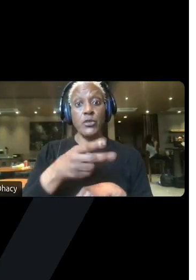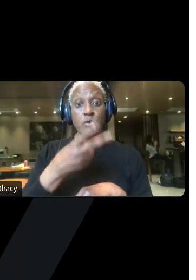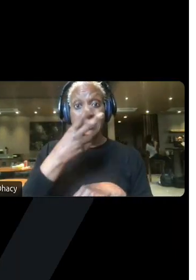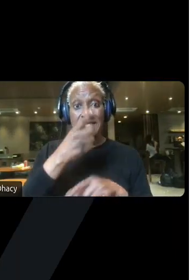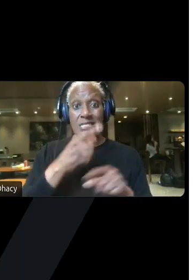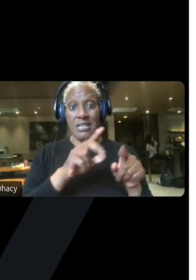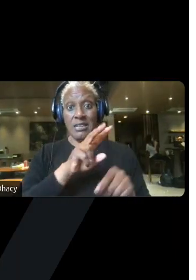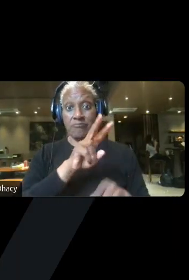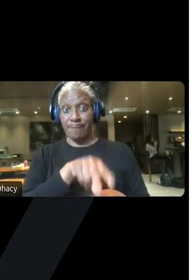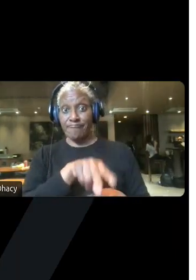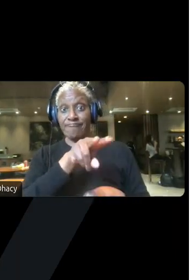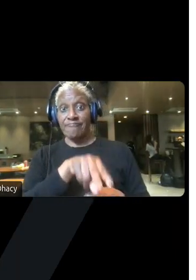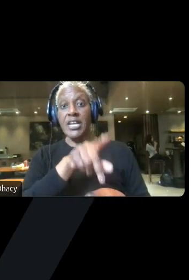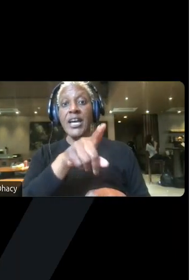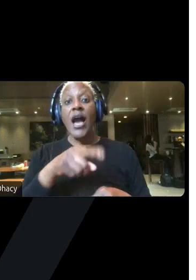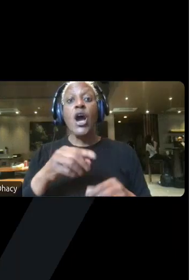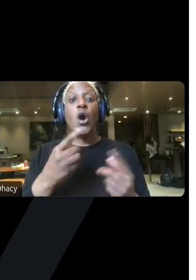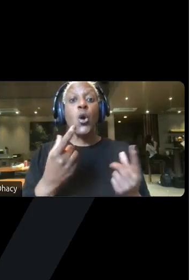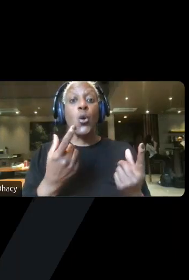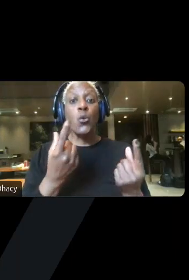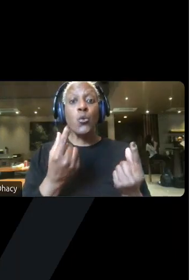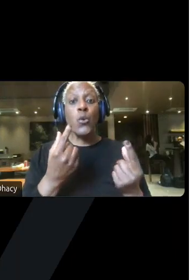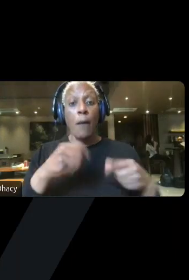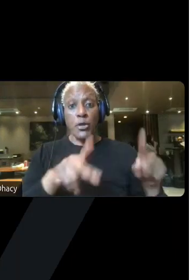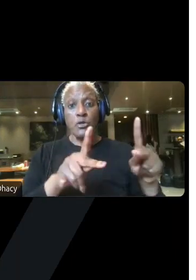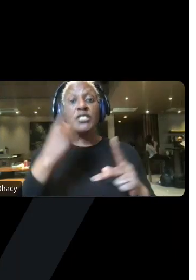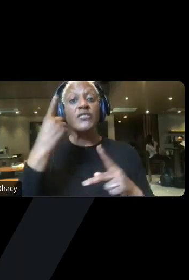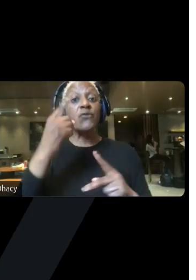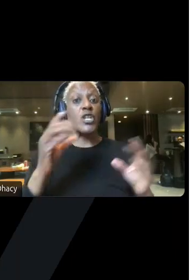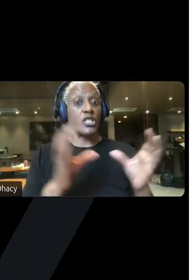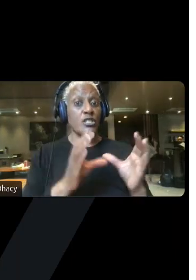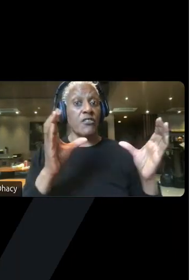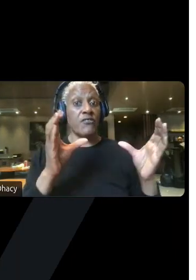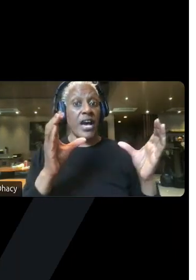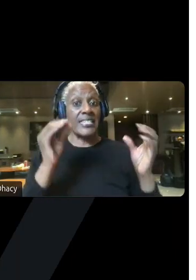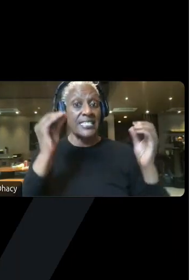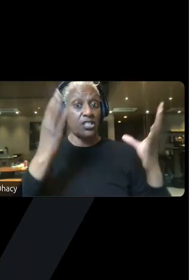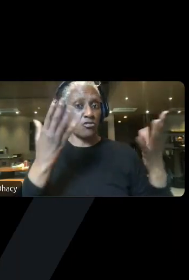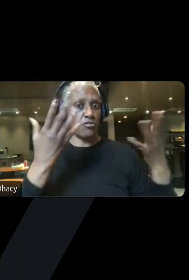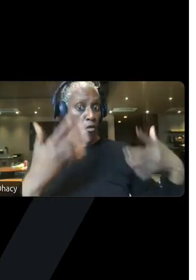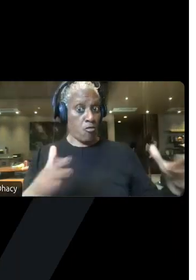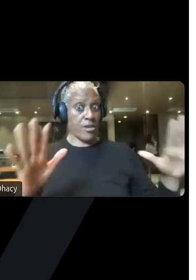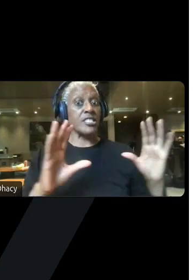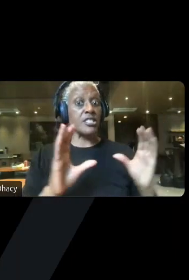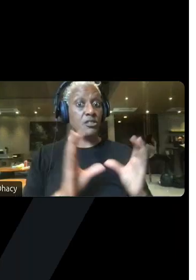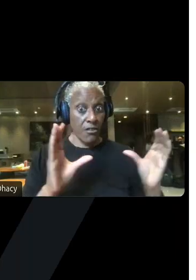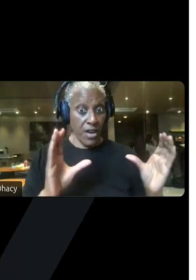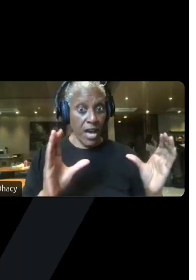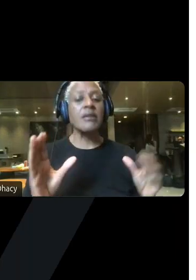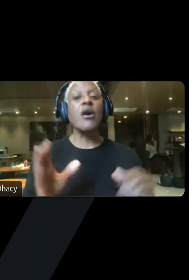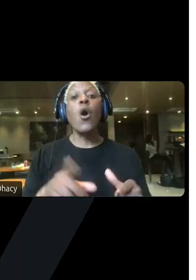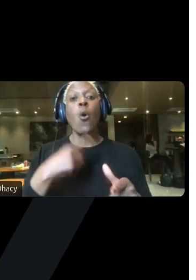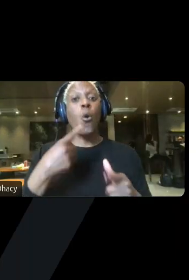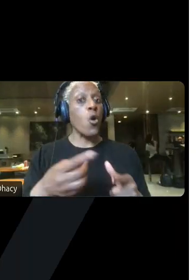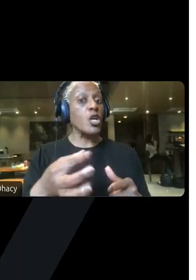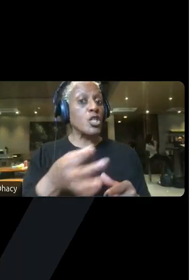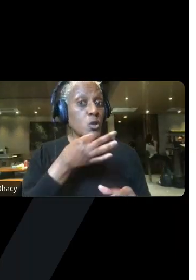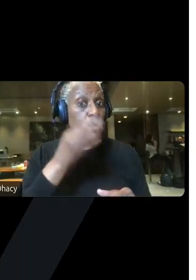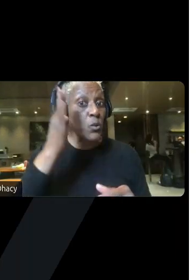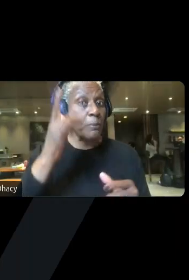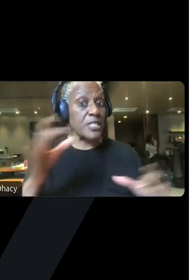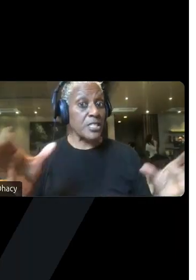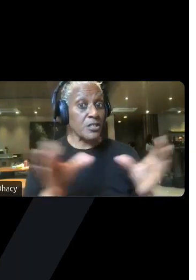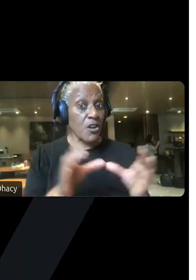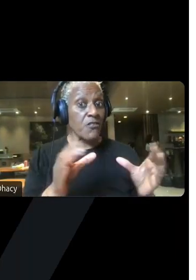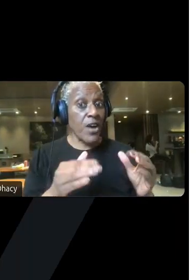the opportunities for certified teachers. If you are certified or on track to be certified by September of